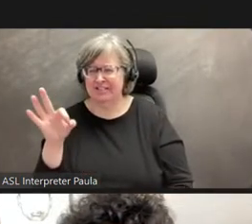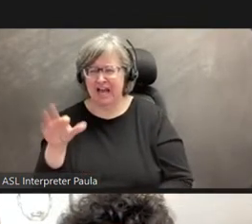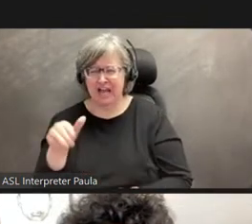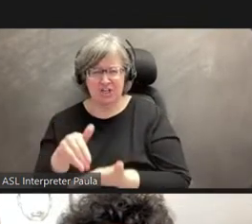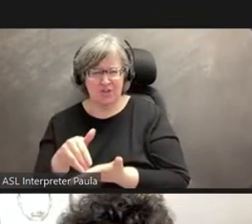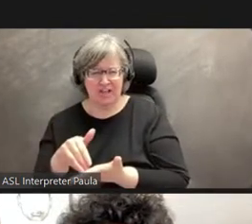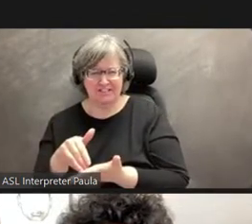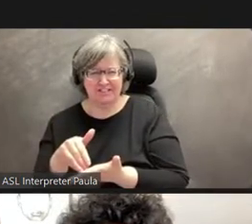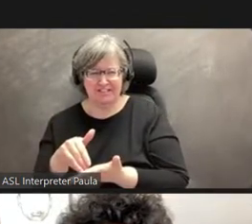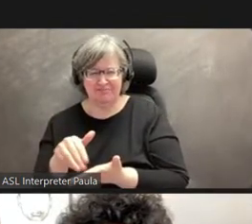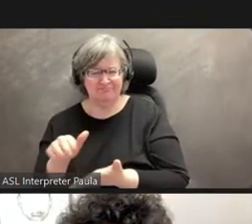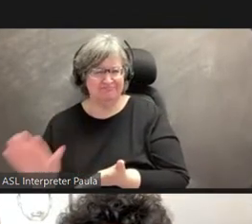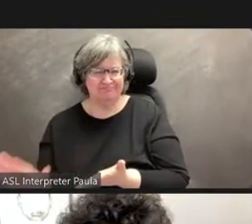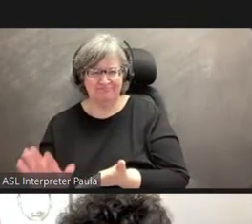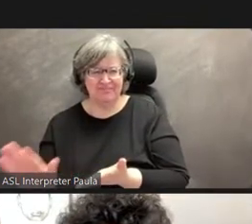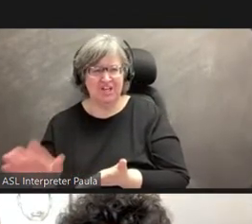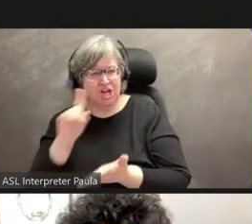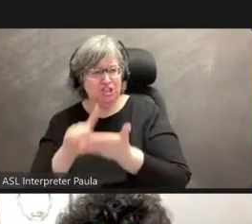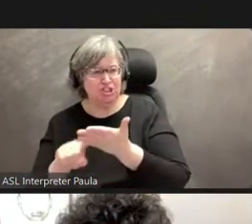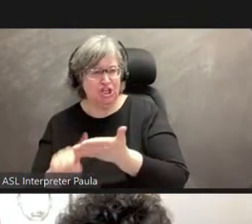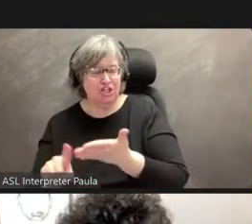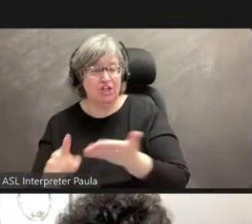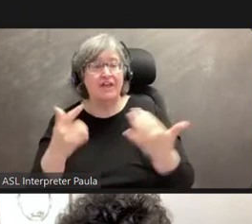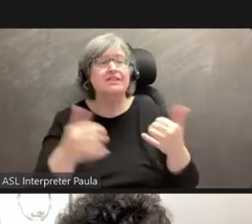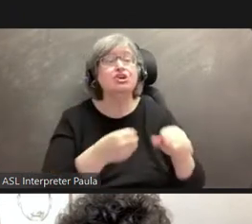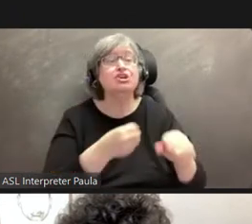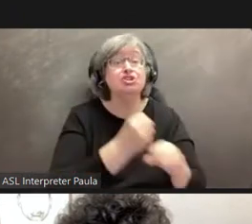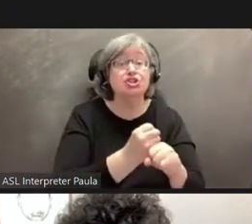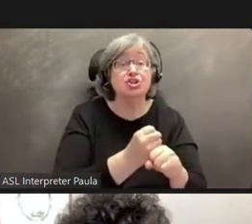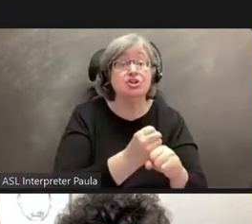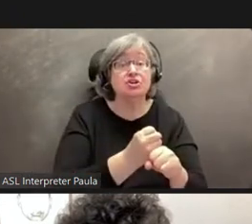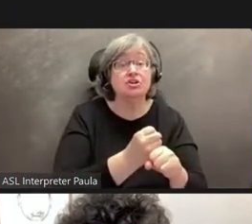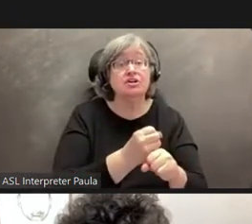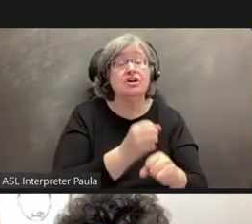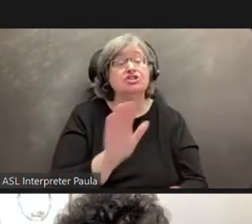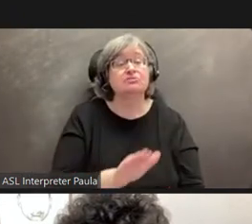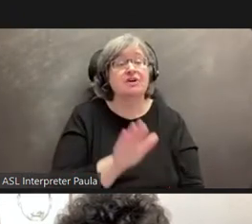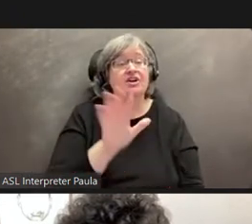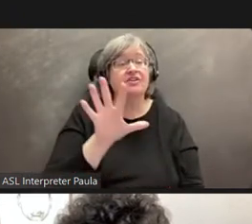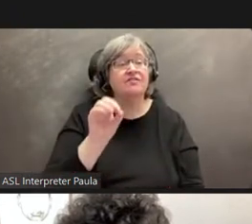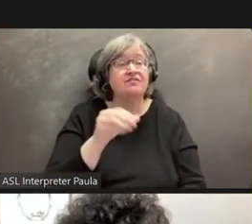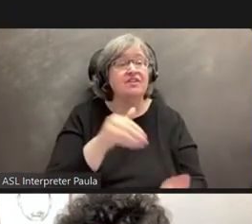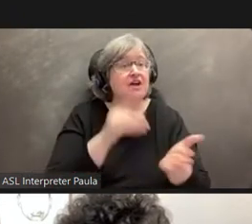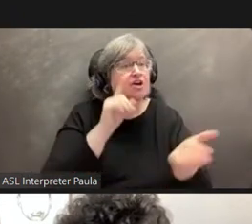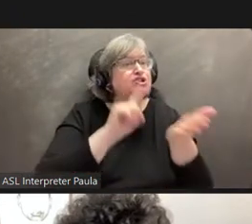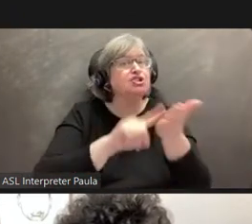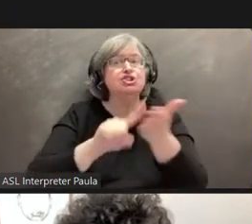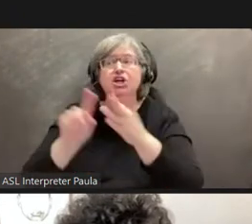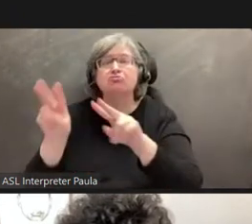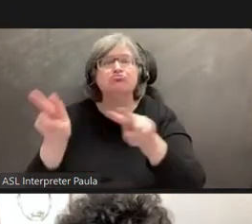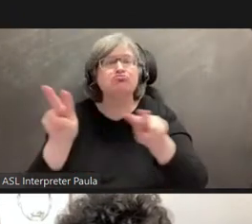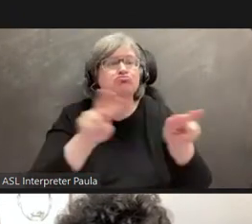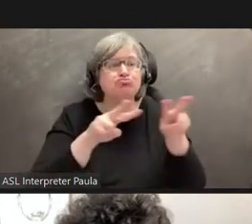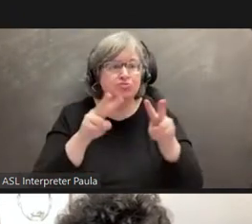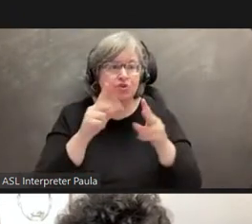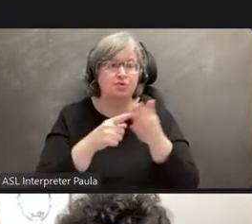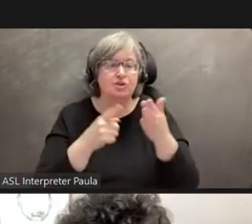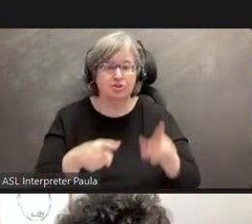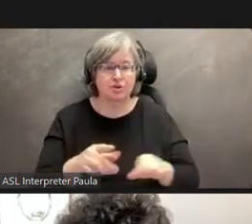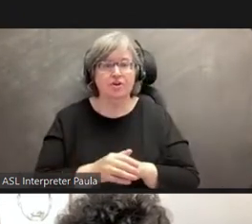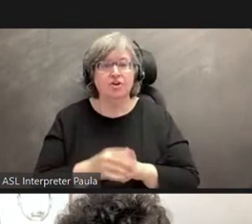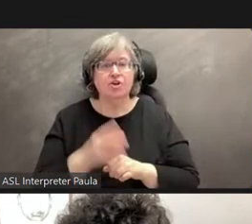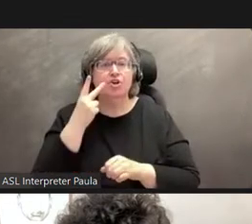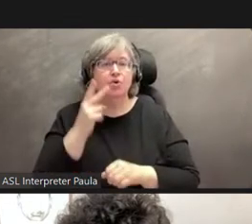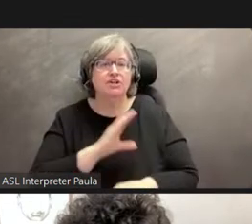19,000 some change checks. This year we're close to 50,000 checks. Those are where you see